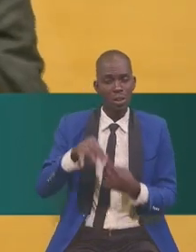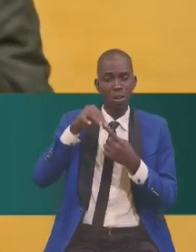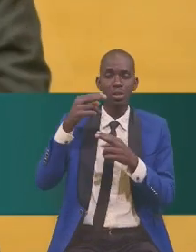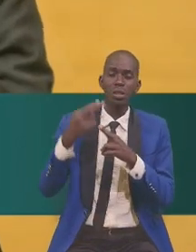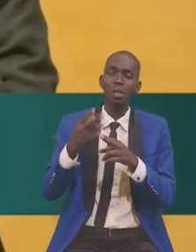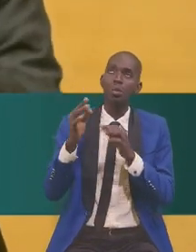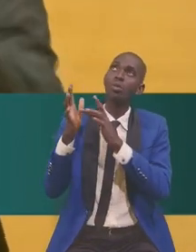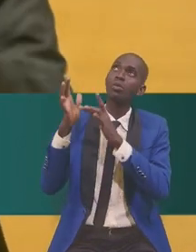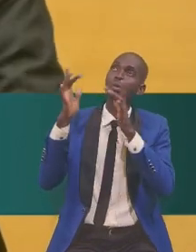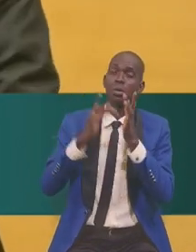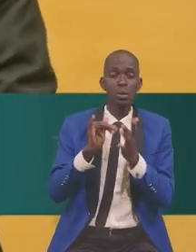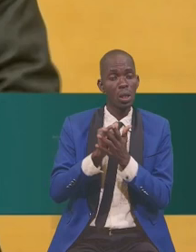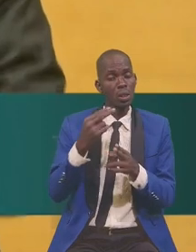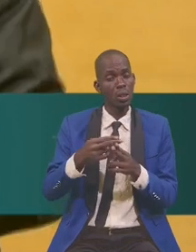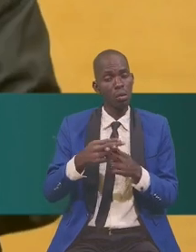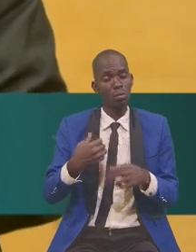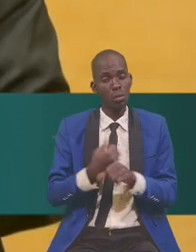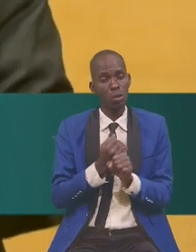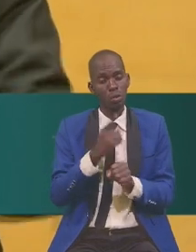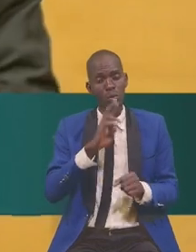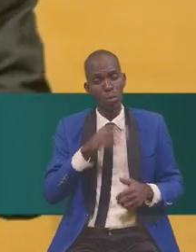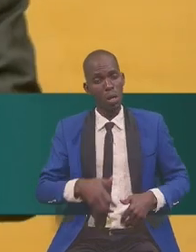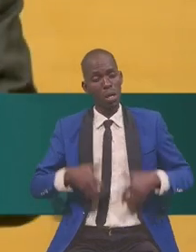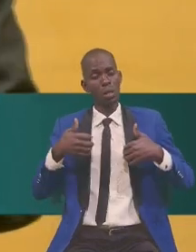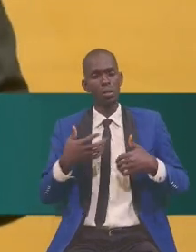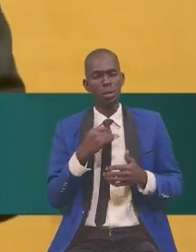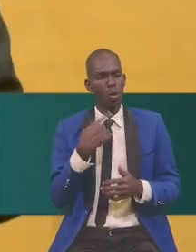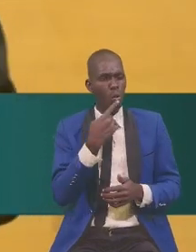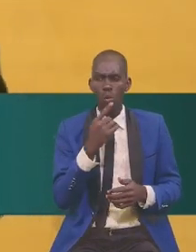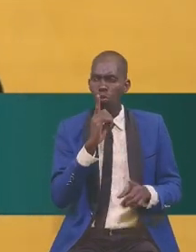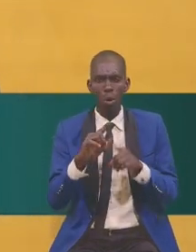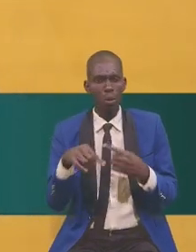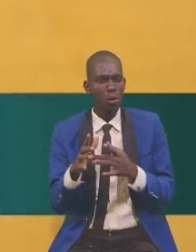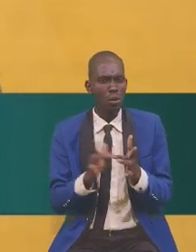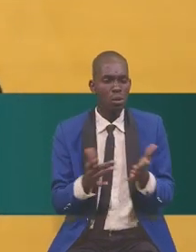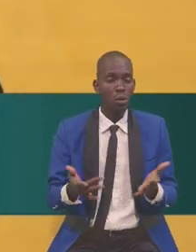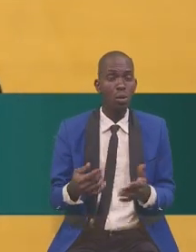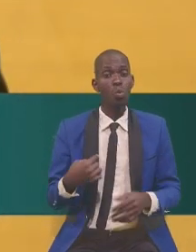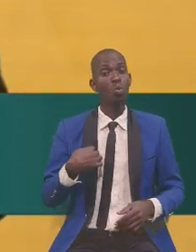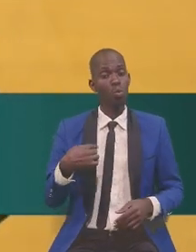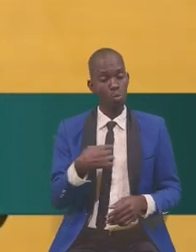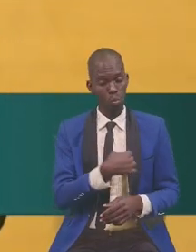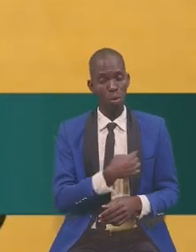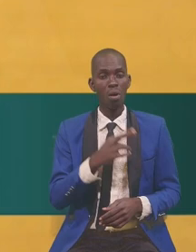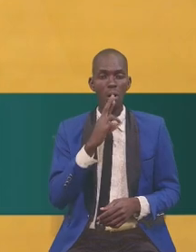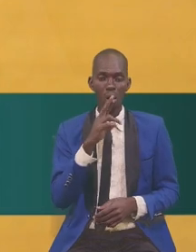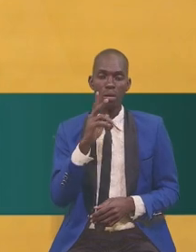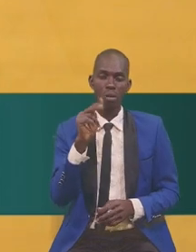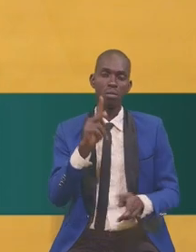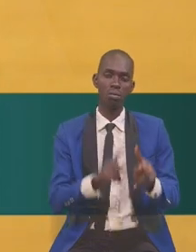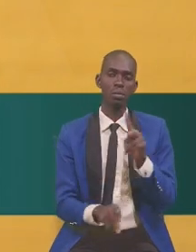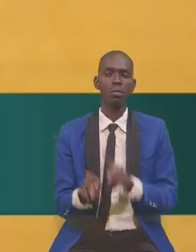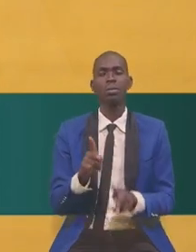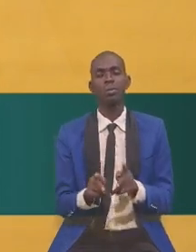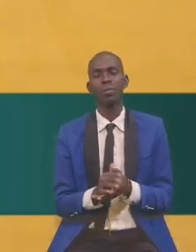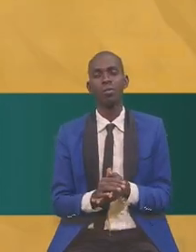that irritates you, that offends you. And you're saying, who is saying that? Who is saying that? We are the people. If you want